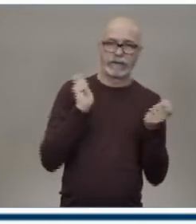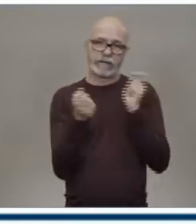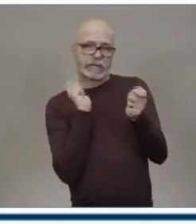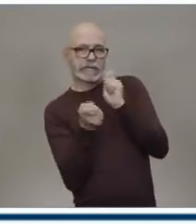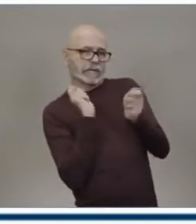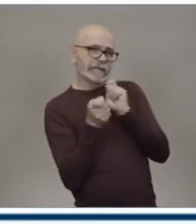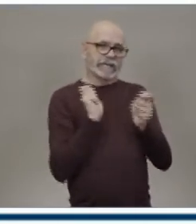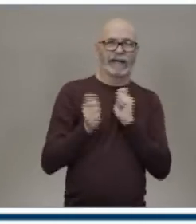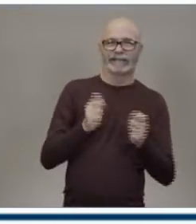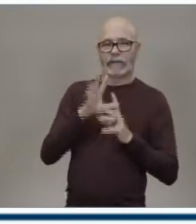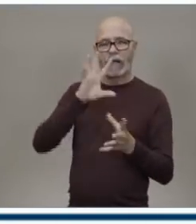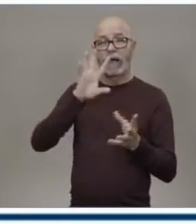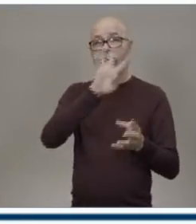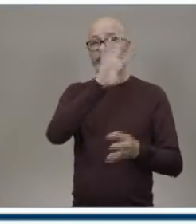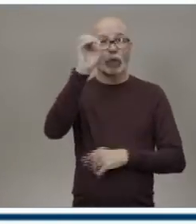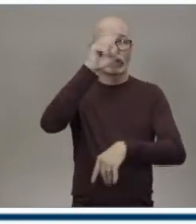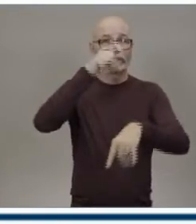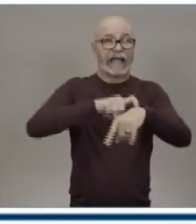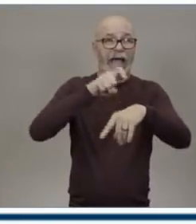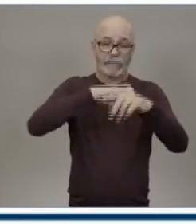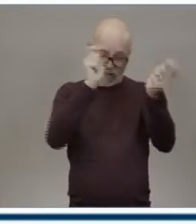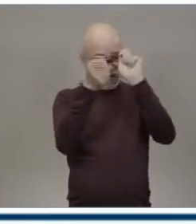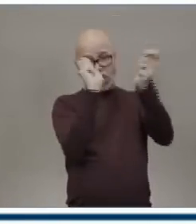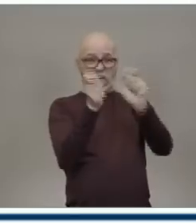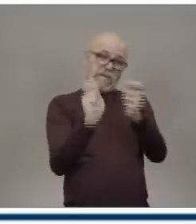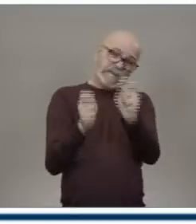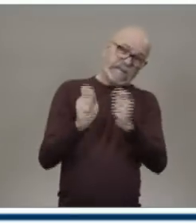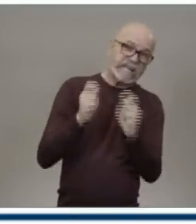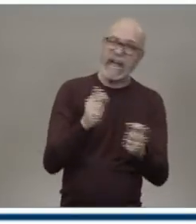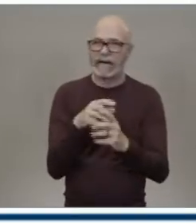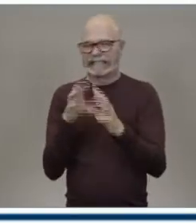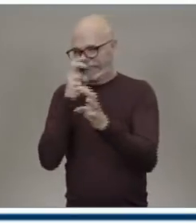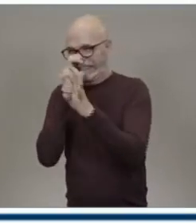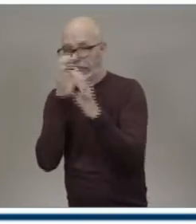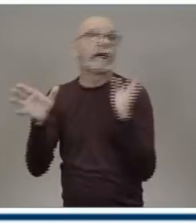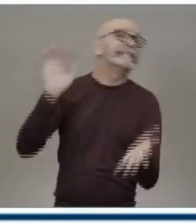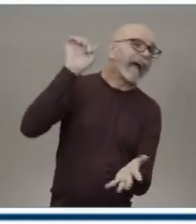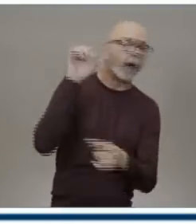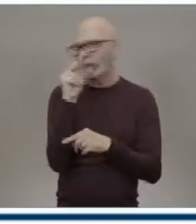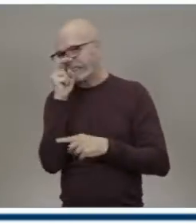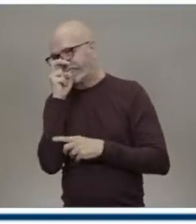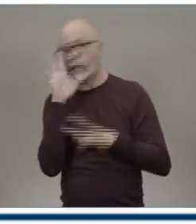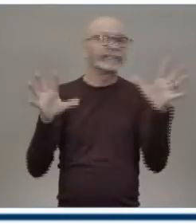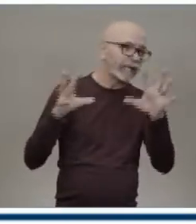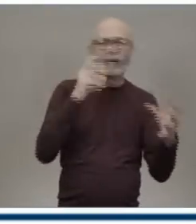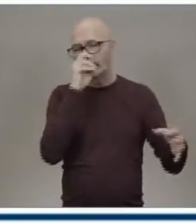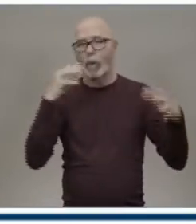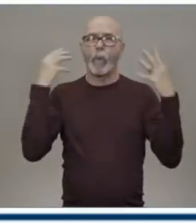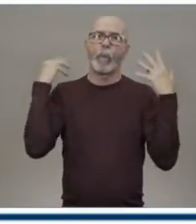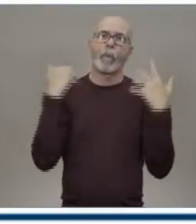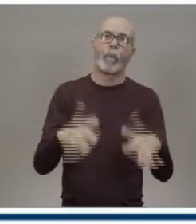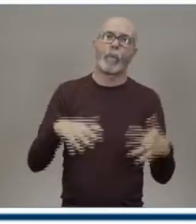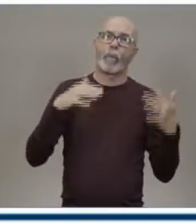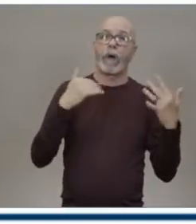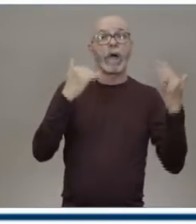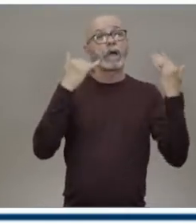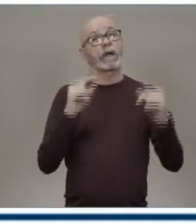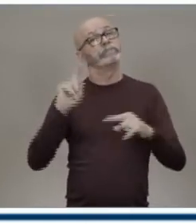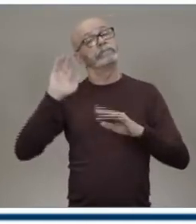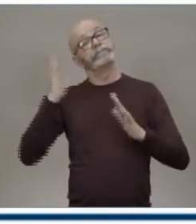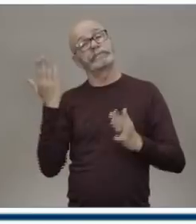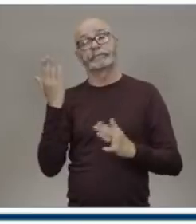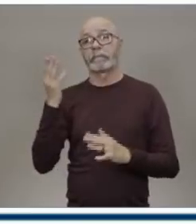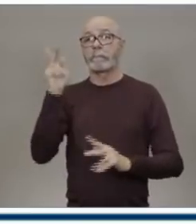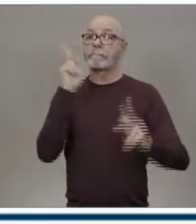ease them, and apply new ones as needed. And ultimately, and most importantly, Nova Scotians have responded in